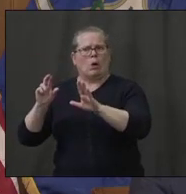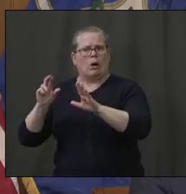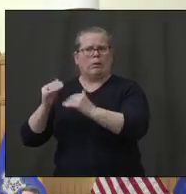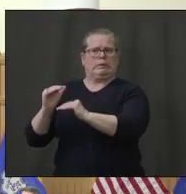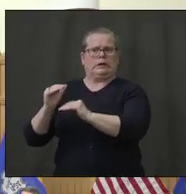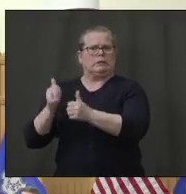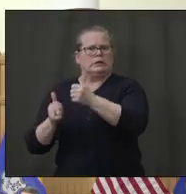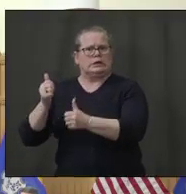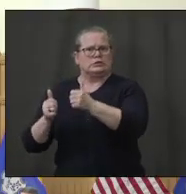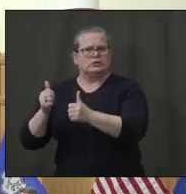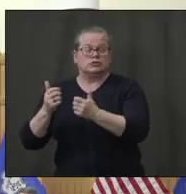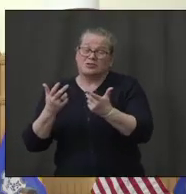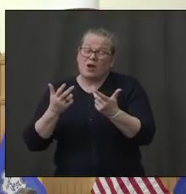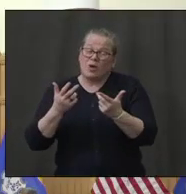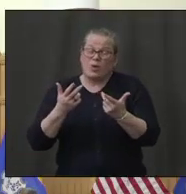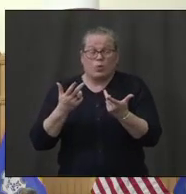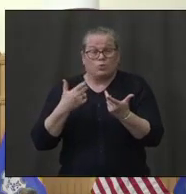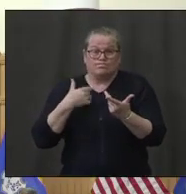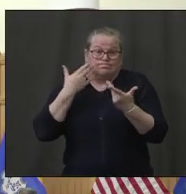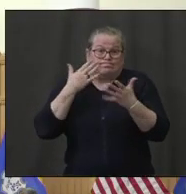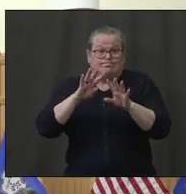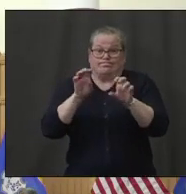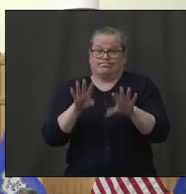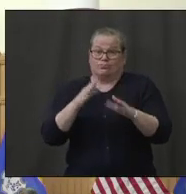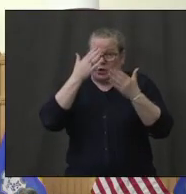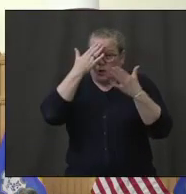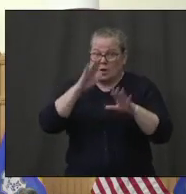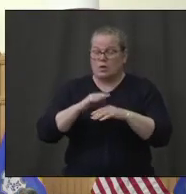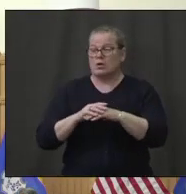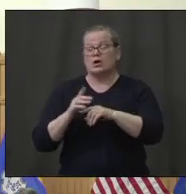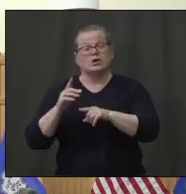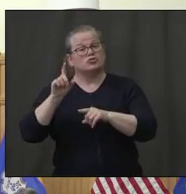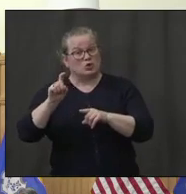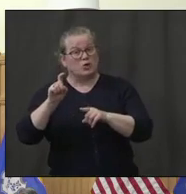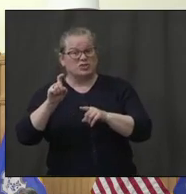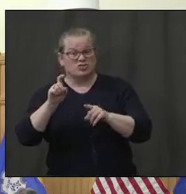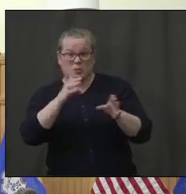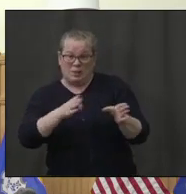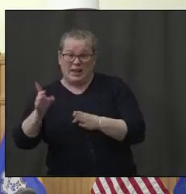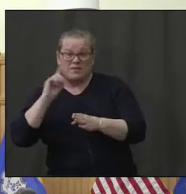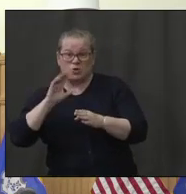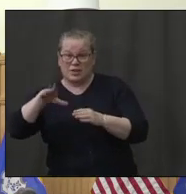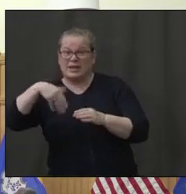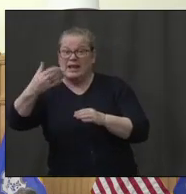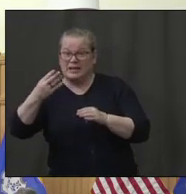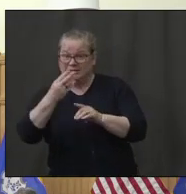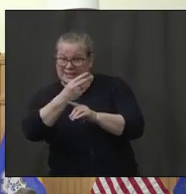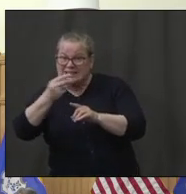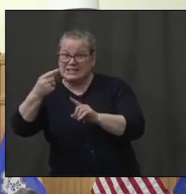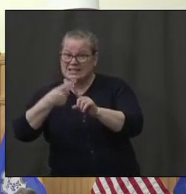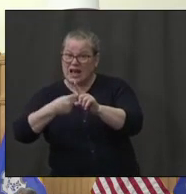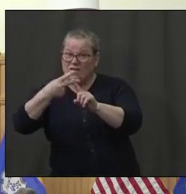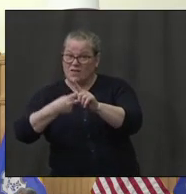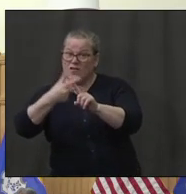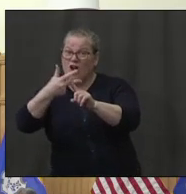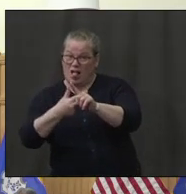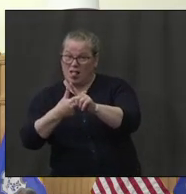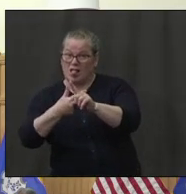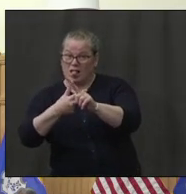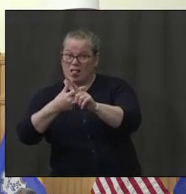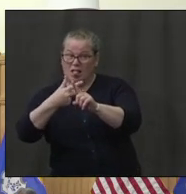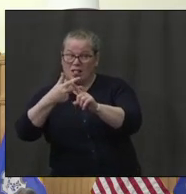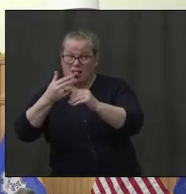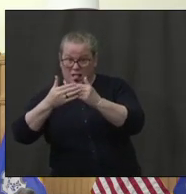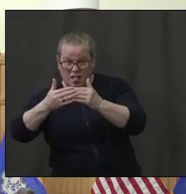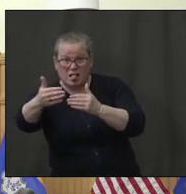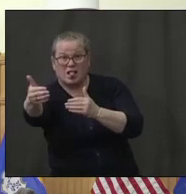is the guidelines, at least in some form or another, will be with us for the next several months. I think that's likely. Yep.